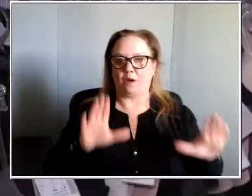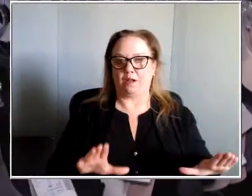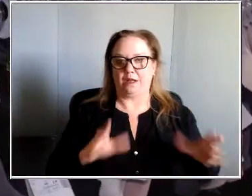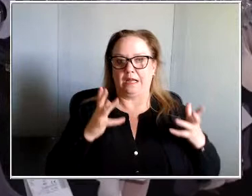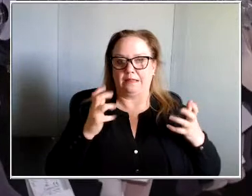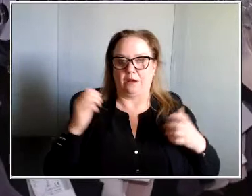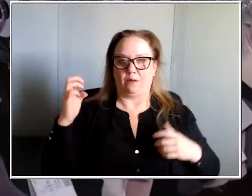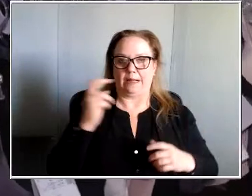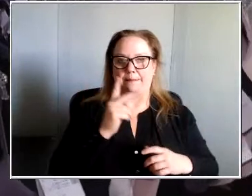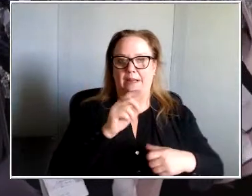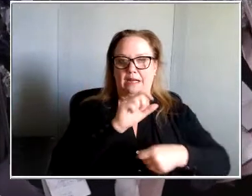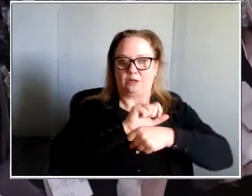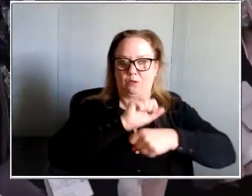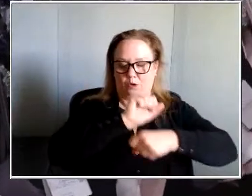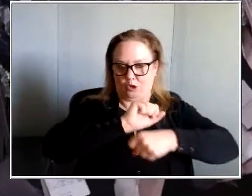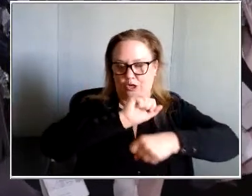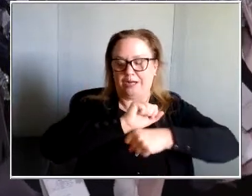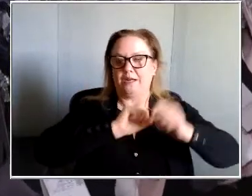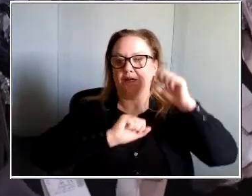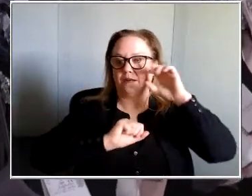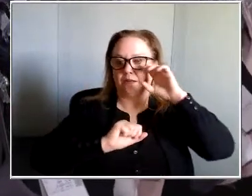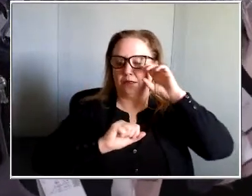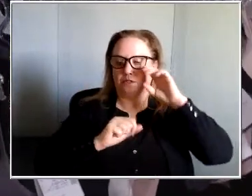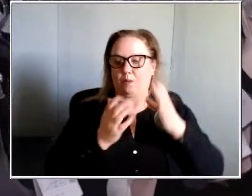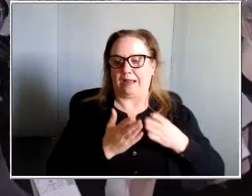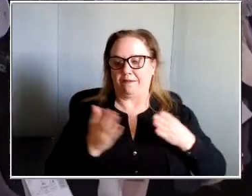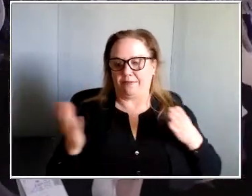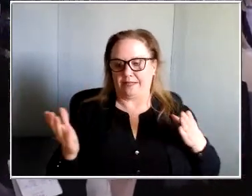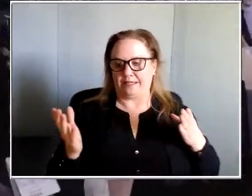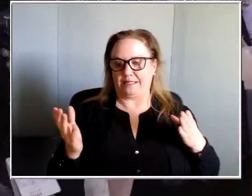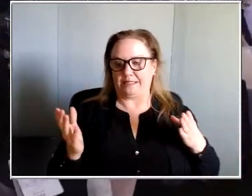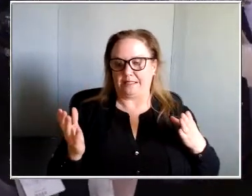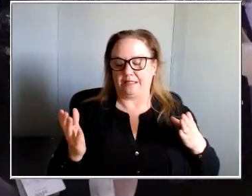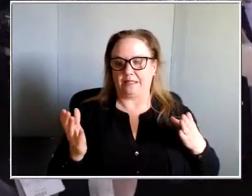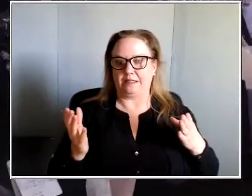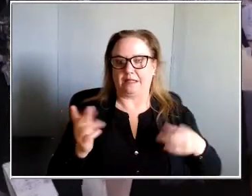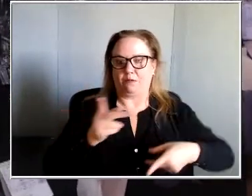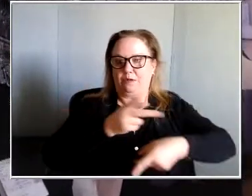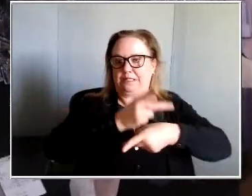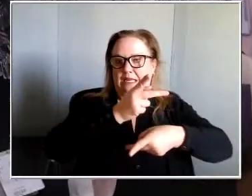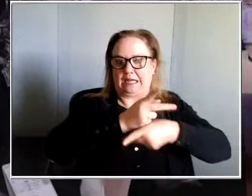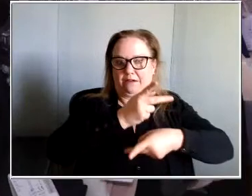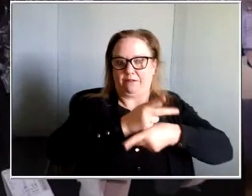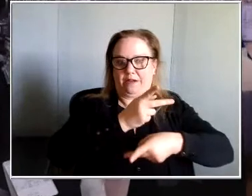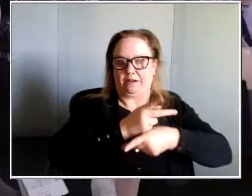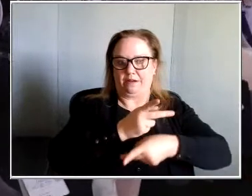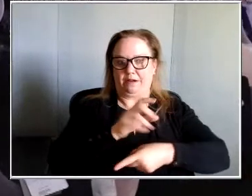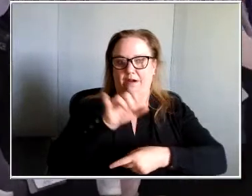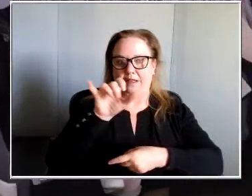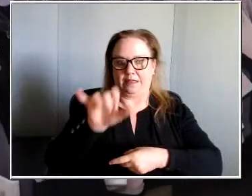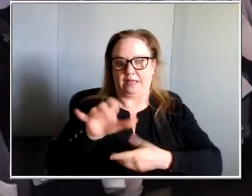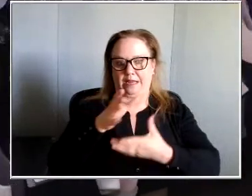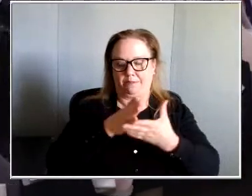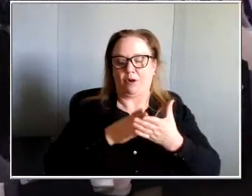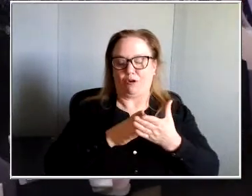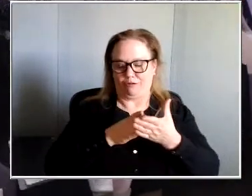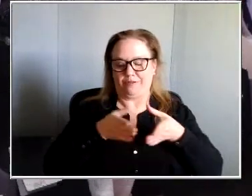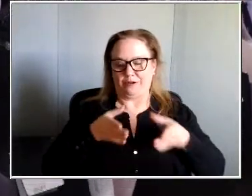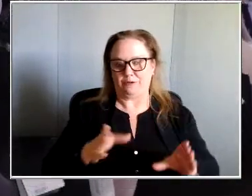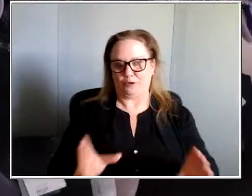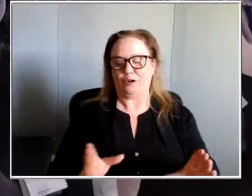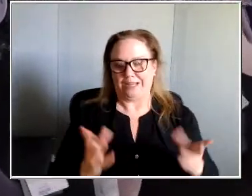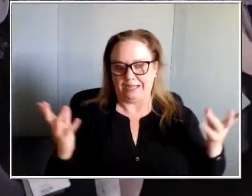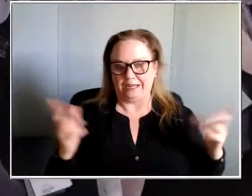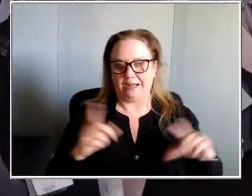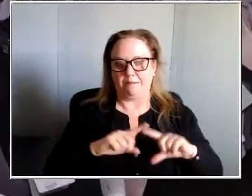back to work. So we have things that will take care of them on that part of their journey. But our